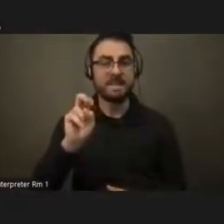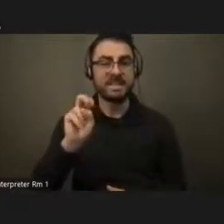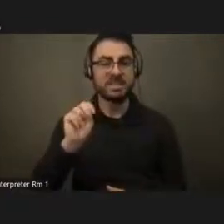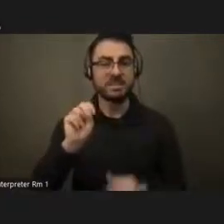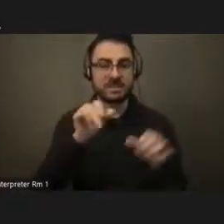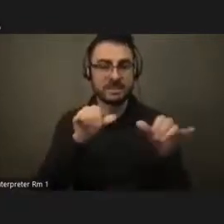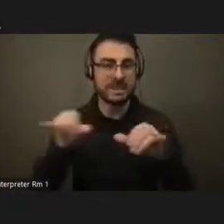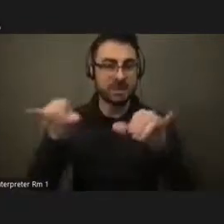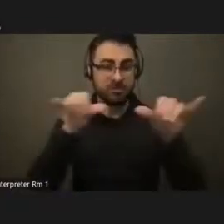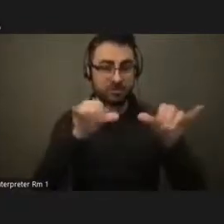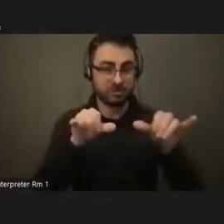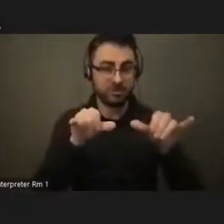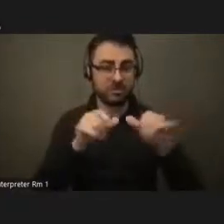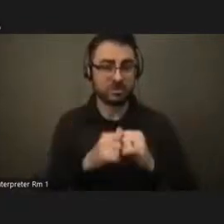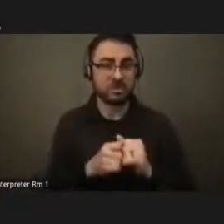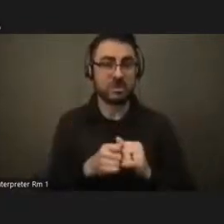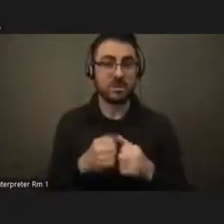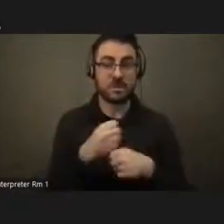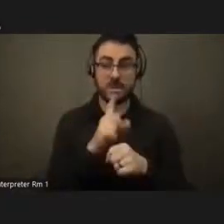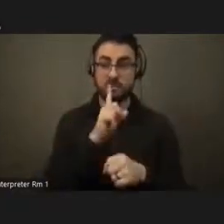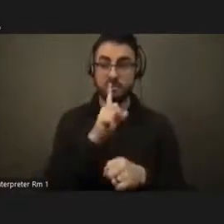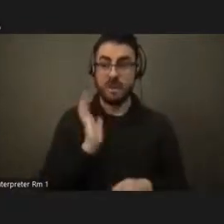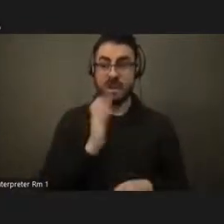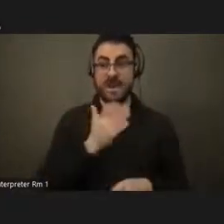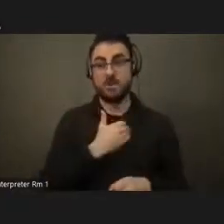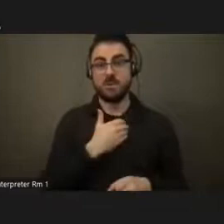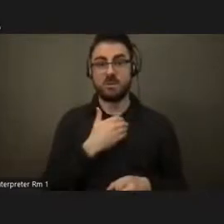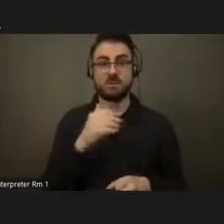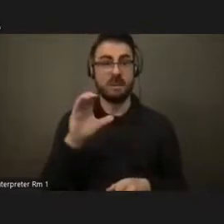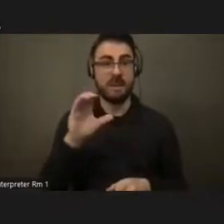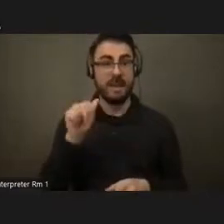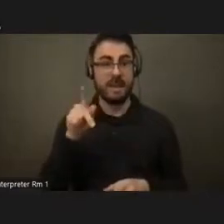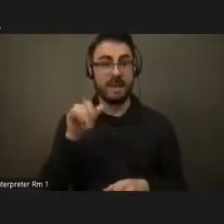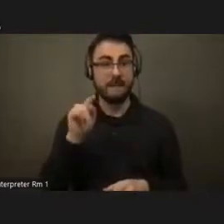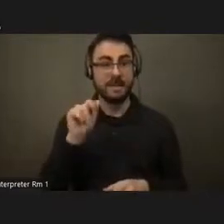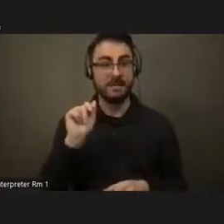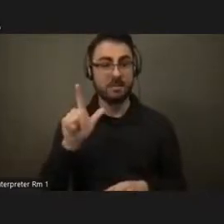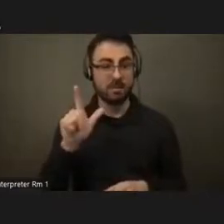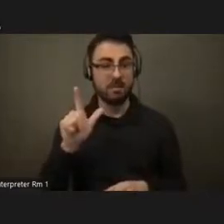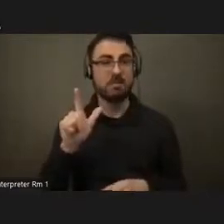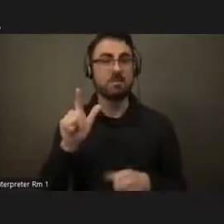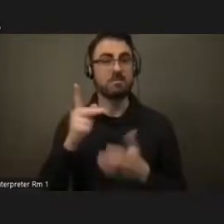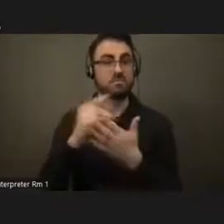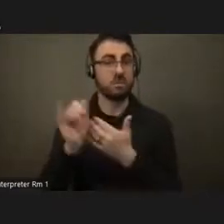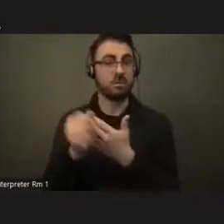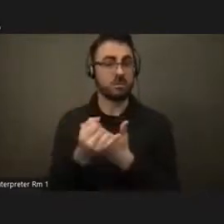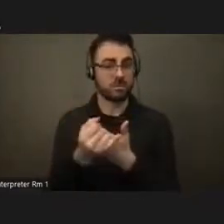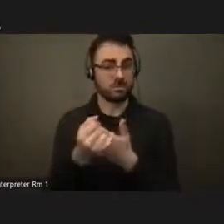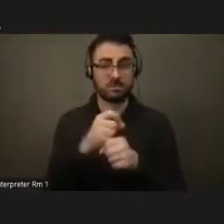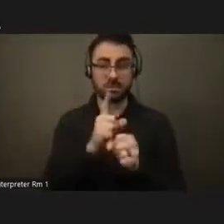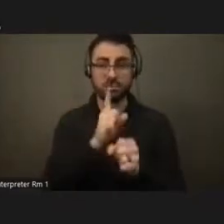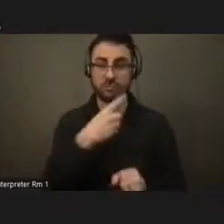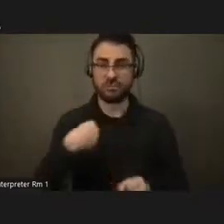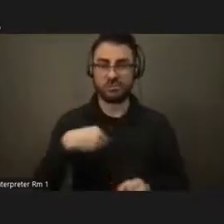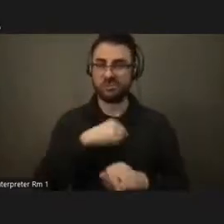own capital projects that we are implementing